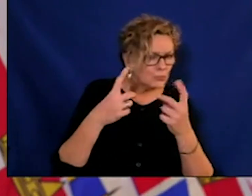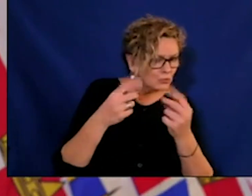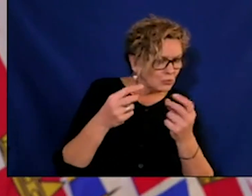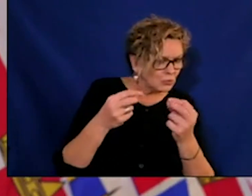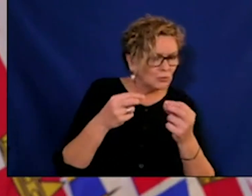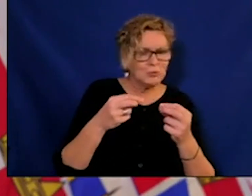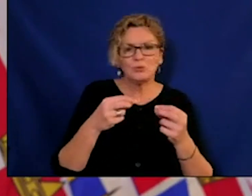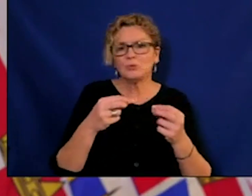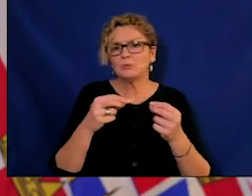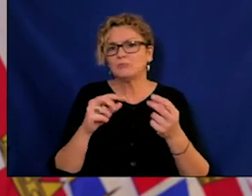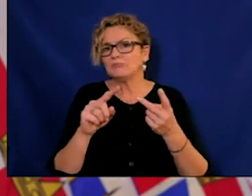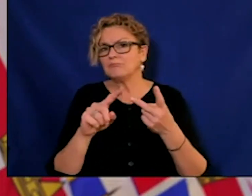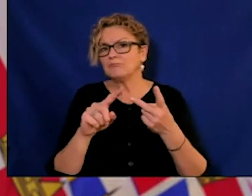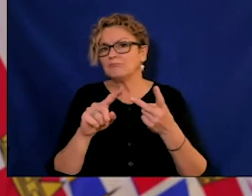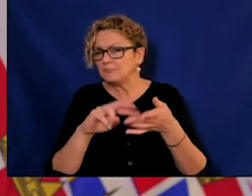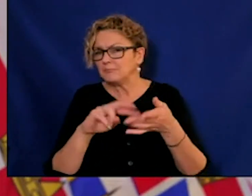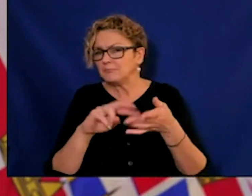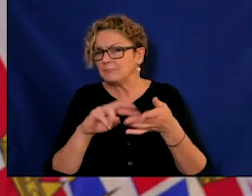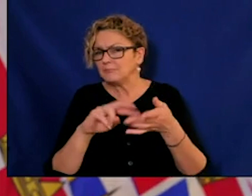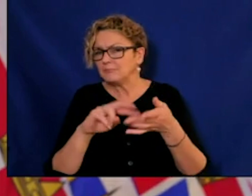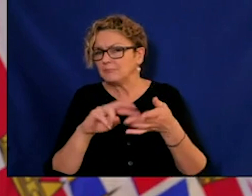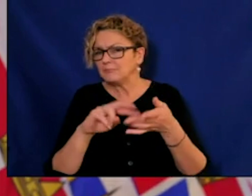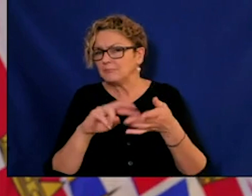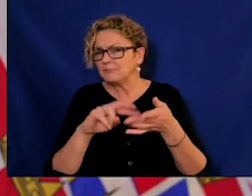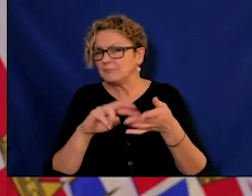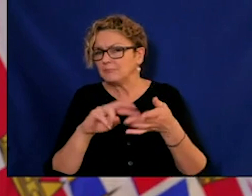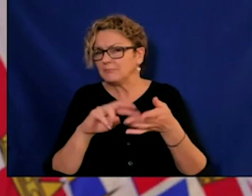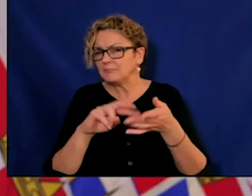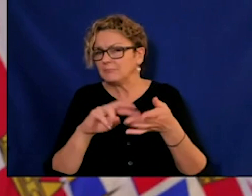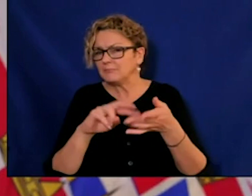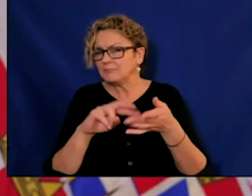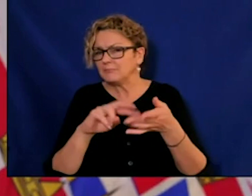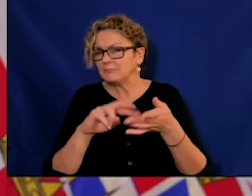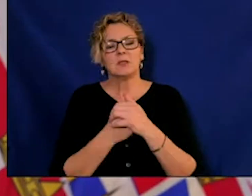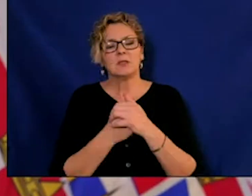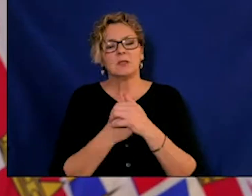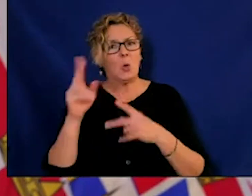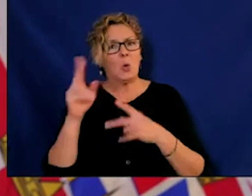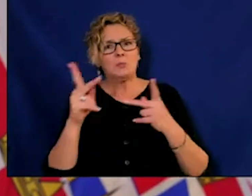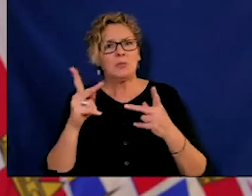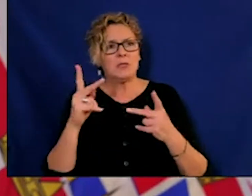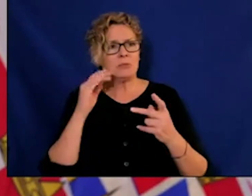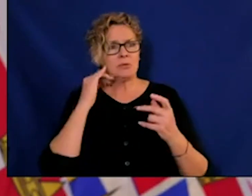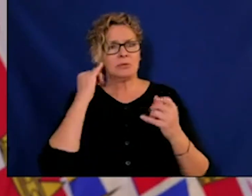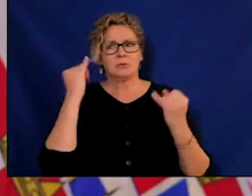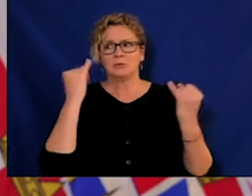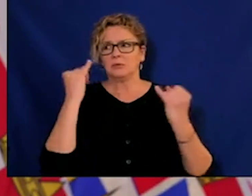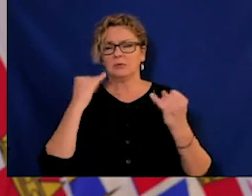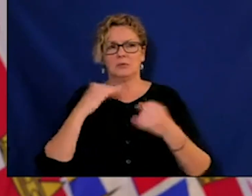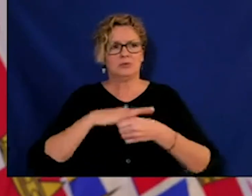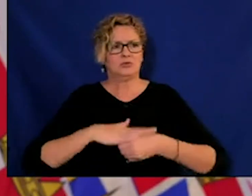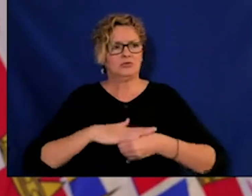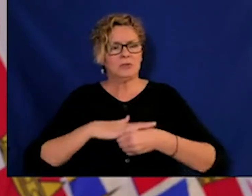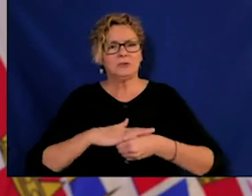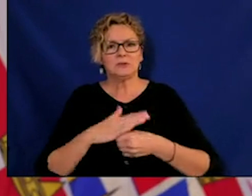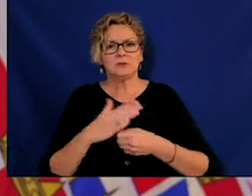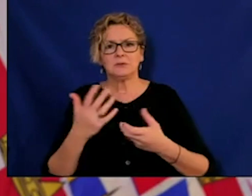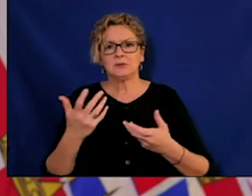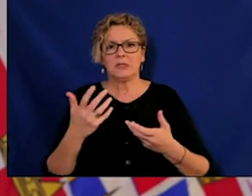they want to know what to do for their own symptoms, and they want to get that information. So we